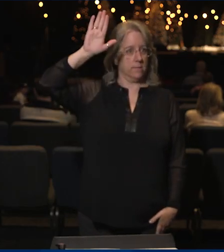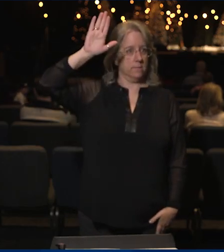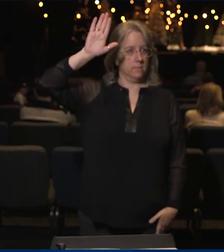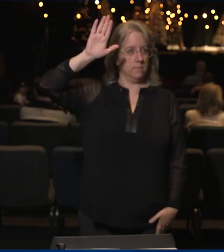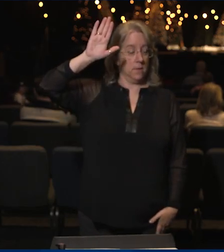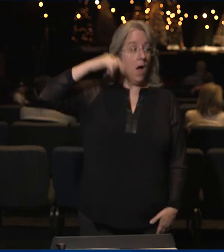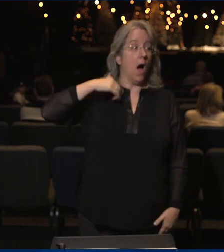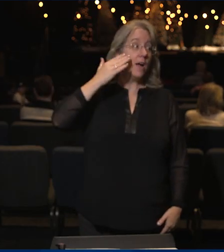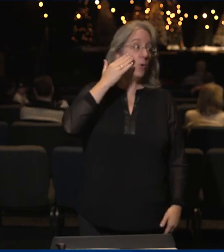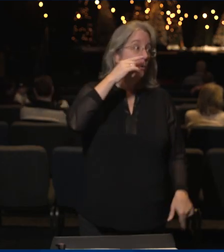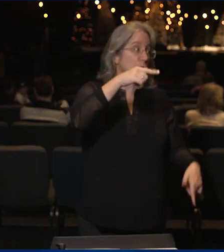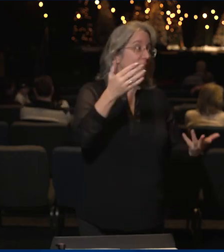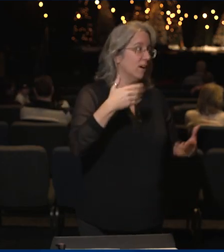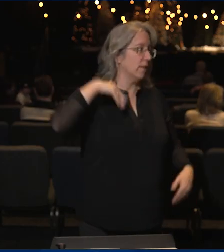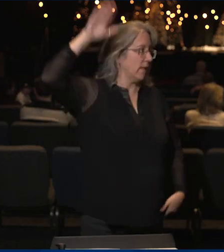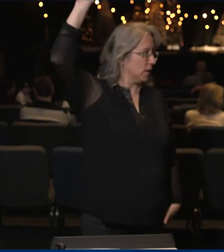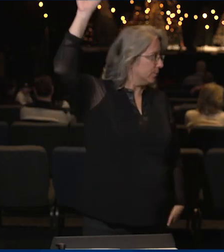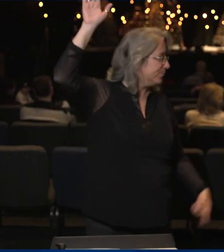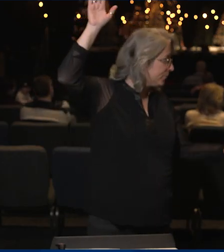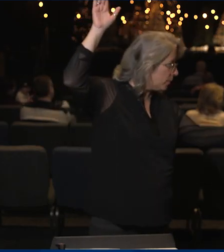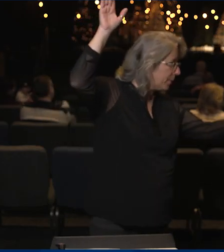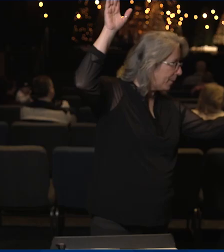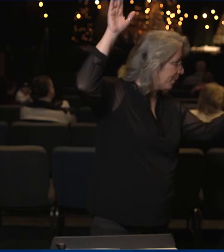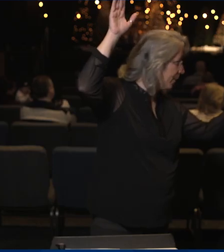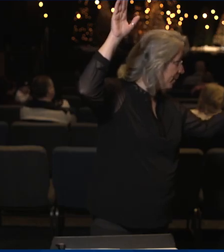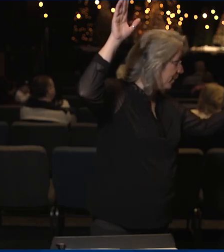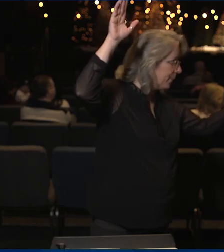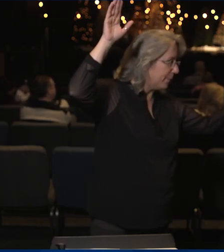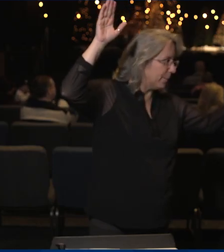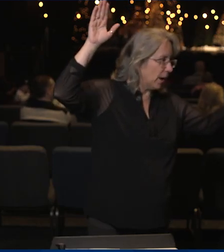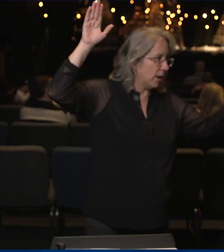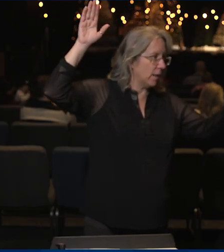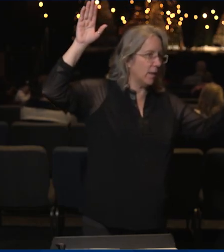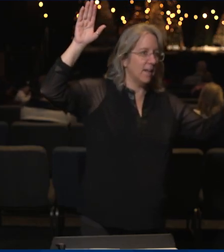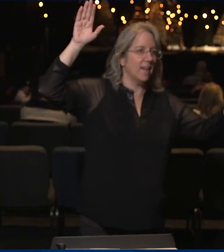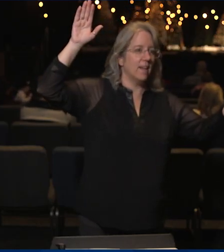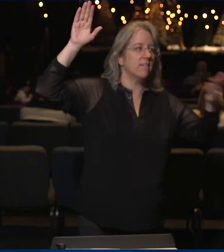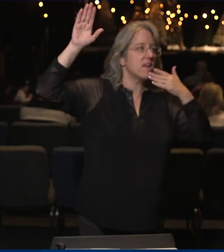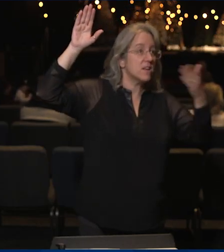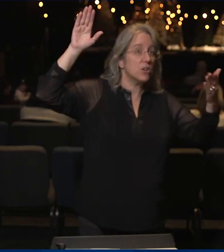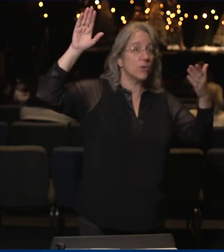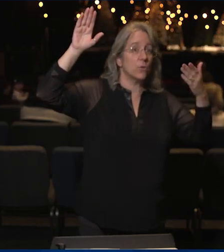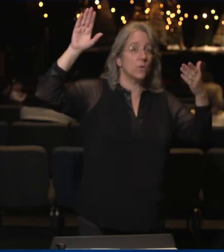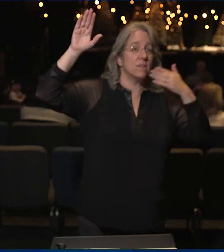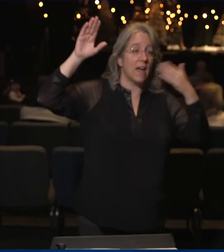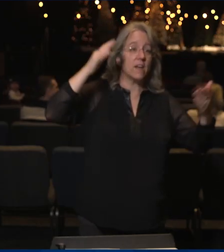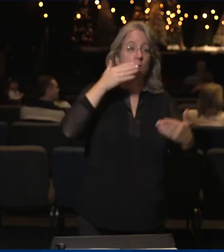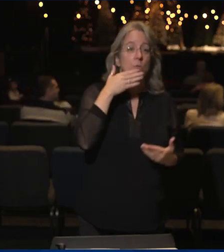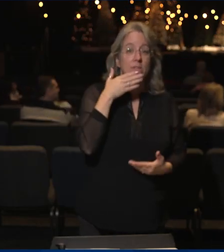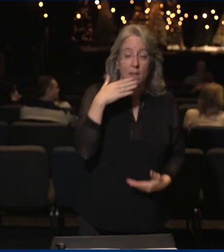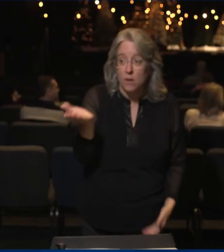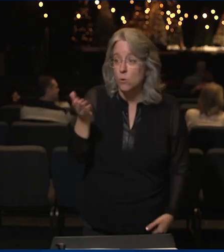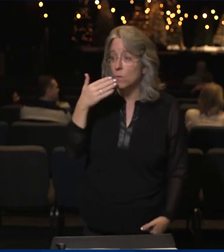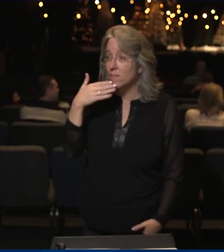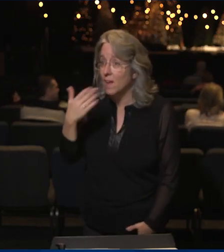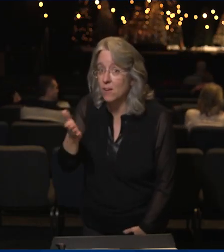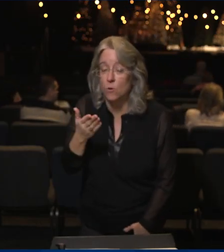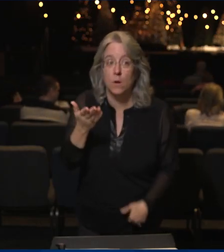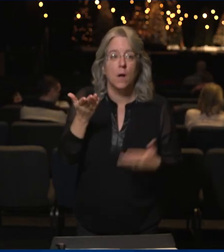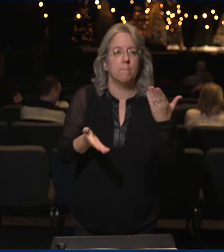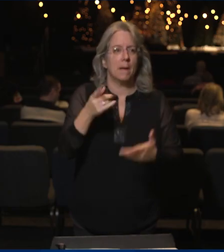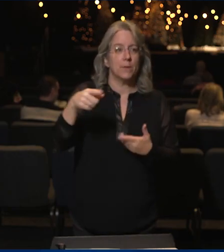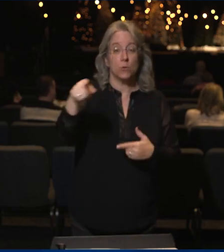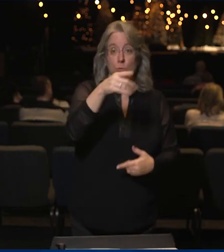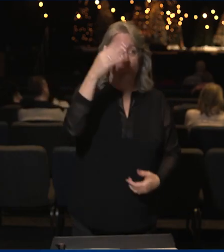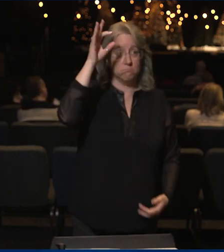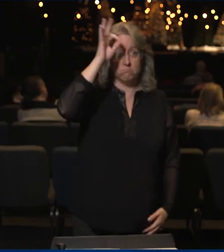you're here. Raise your hand up. Thank you, Jason. And he's raising his hand. Thank you. You may not know this,